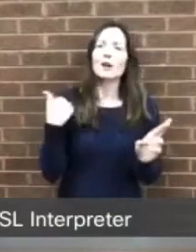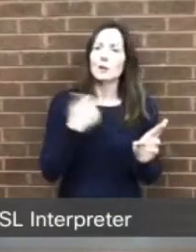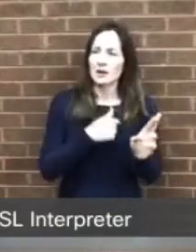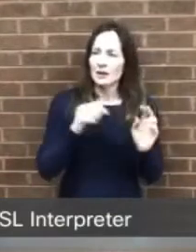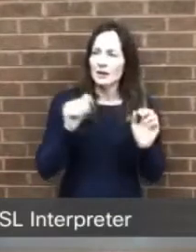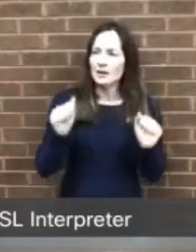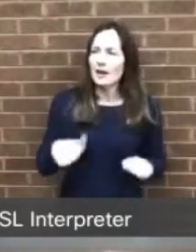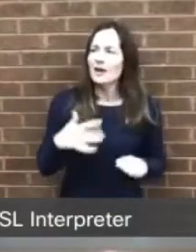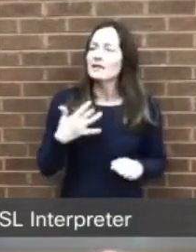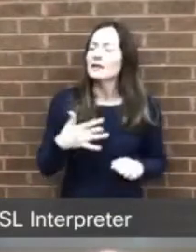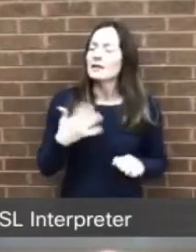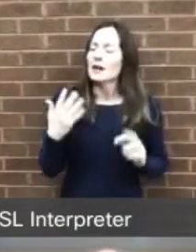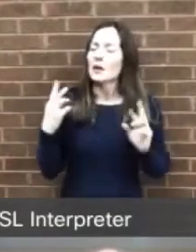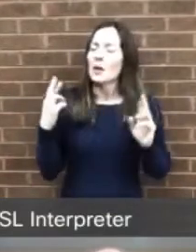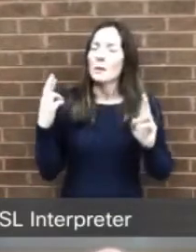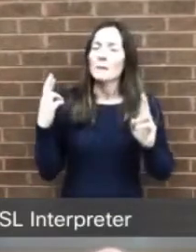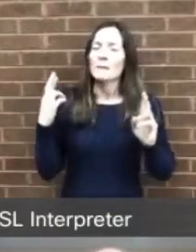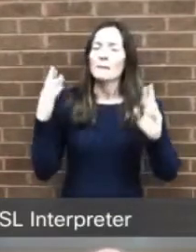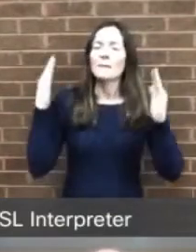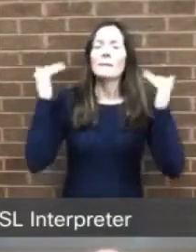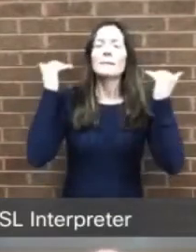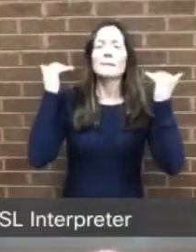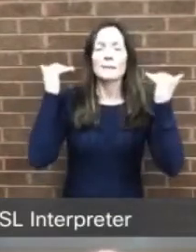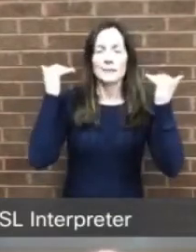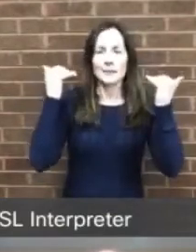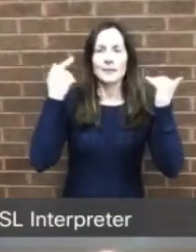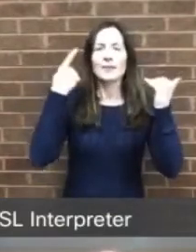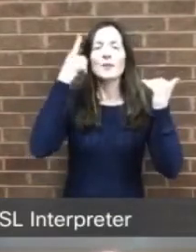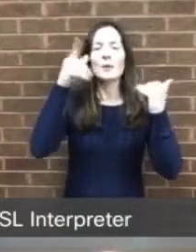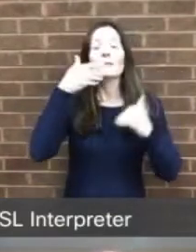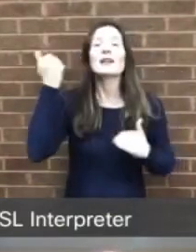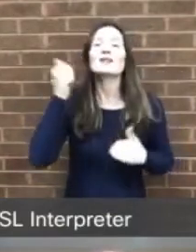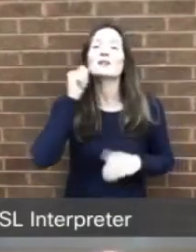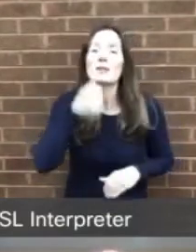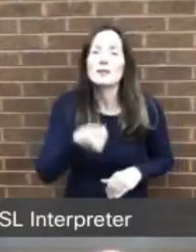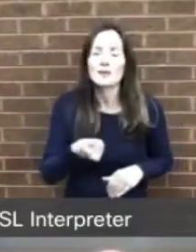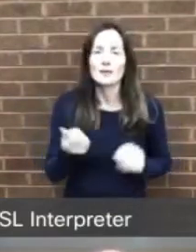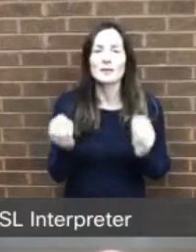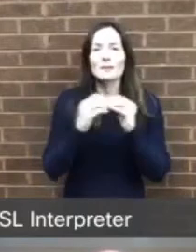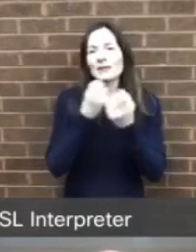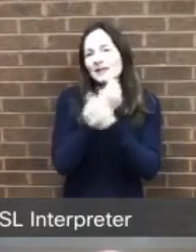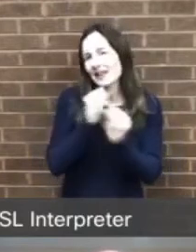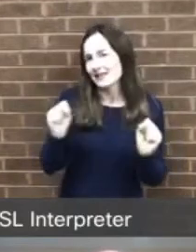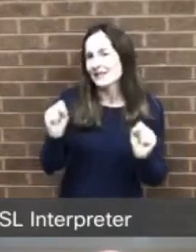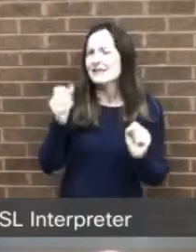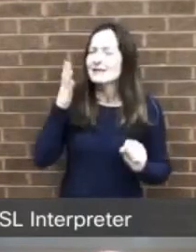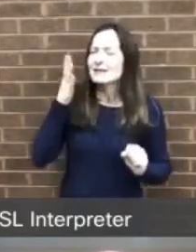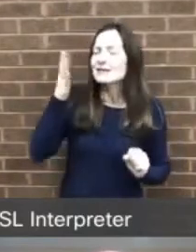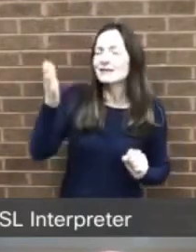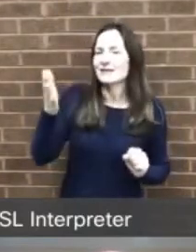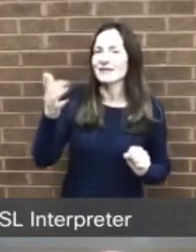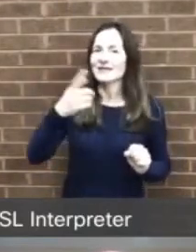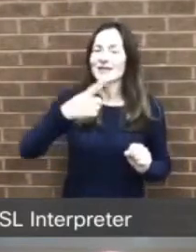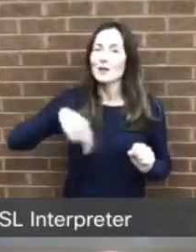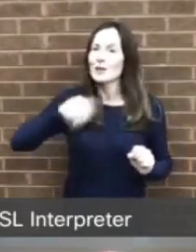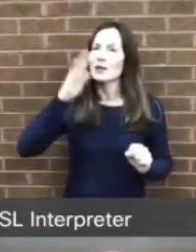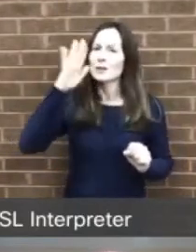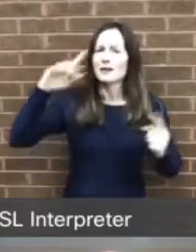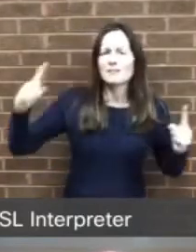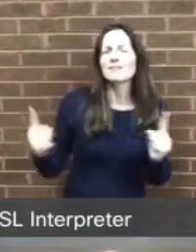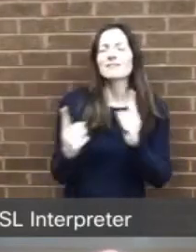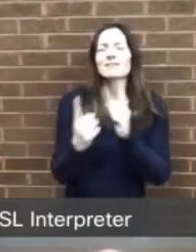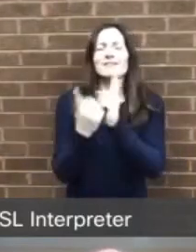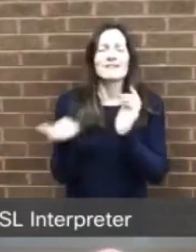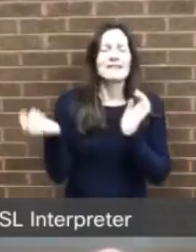hope, a hope for a brighter tomorrow, a safer tomorrow where we will be reunited. And